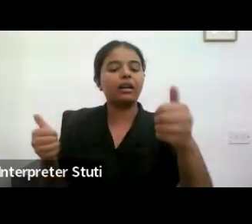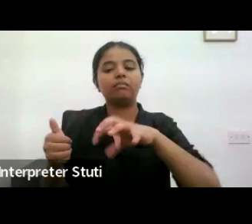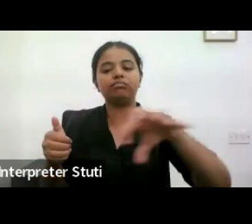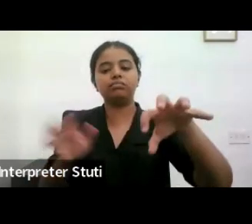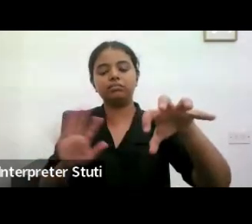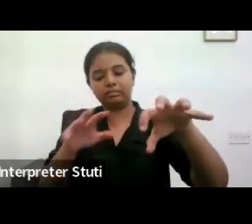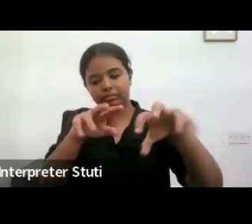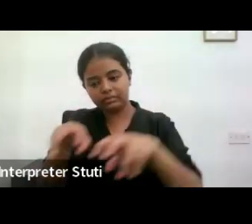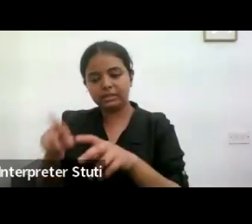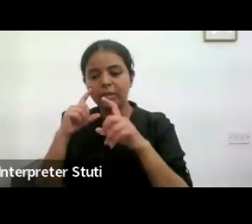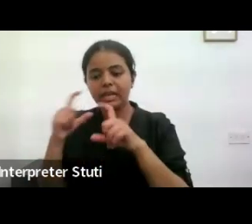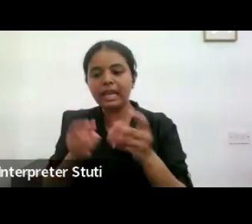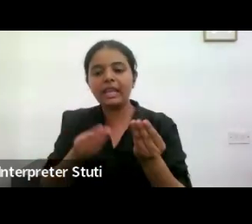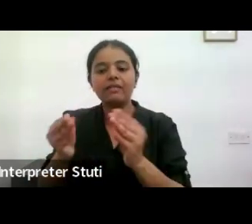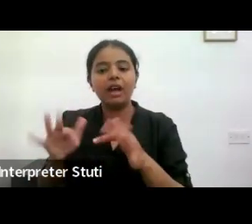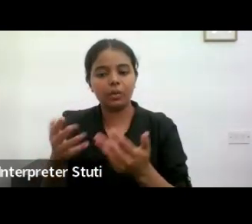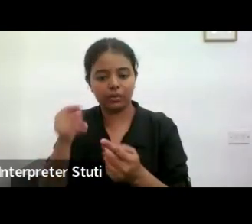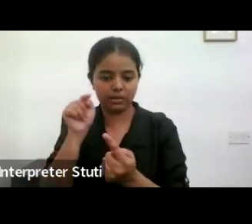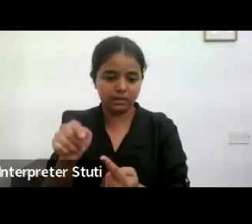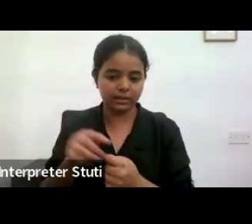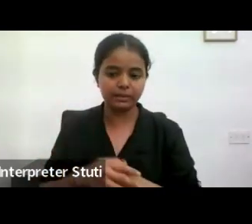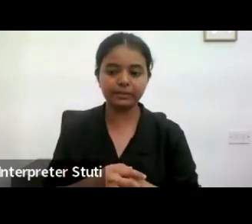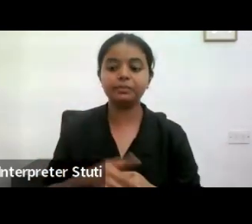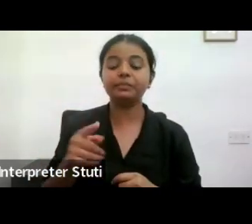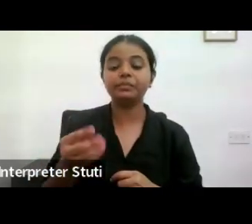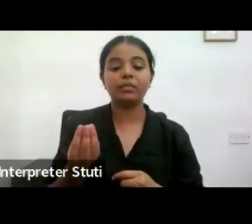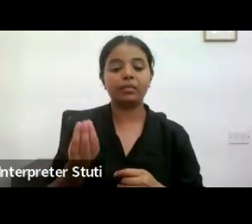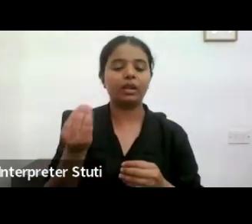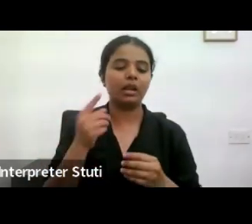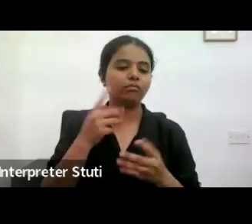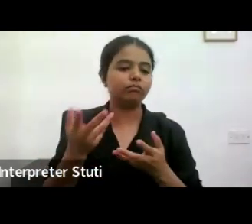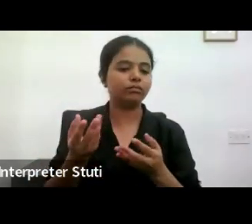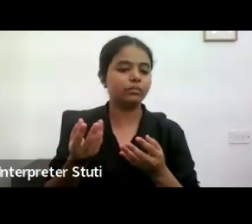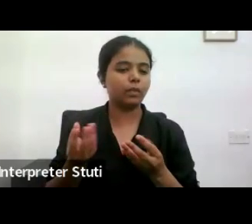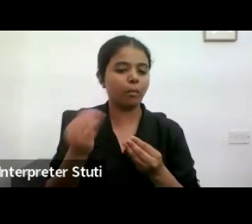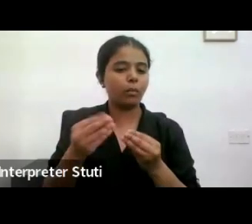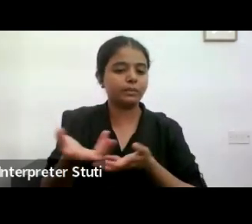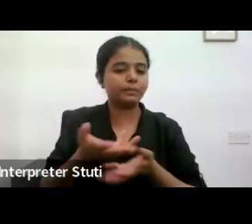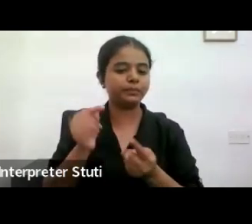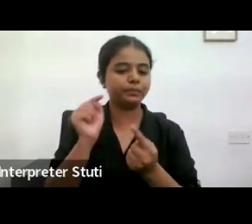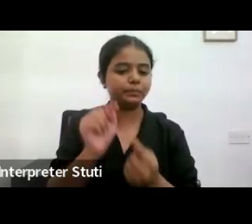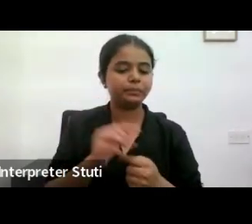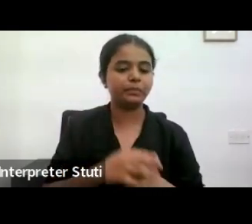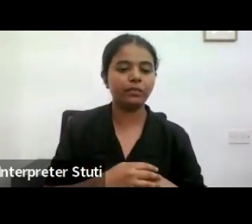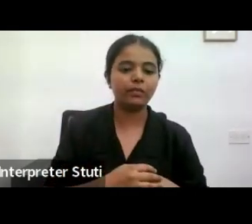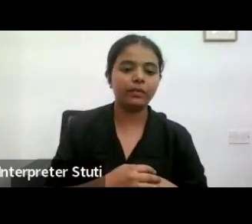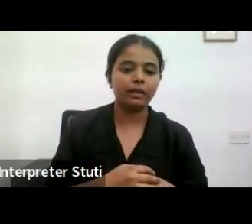Let's go to the next slide and talk about just a few more things before we also are going to go